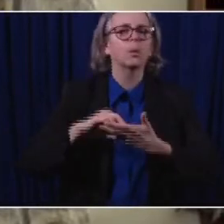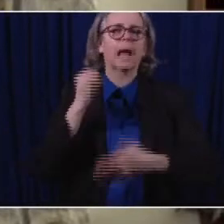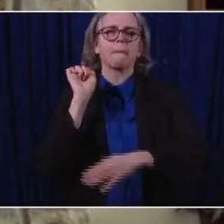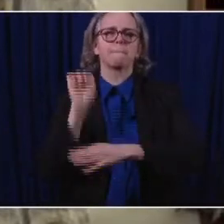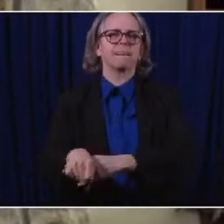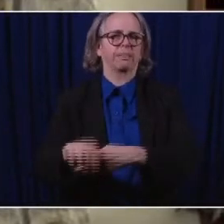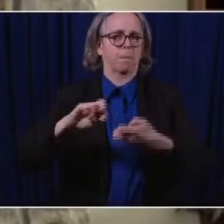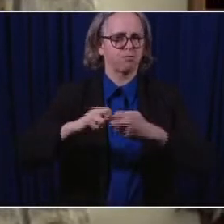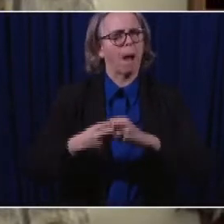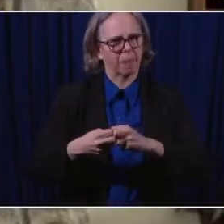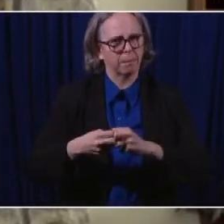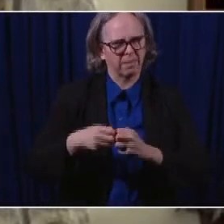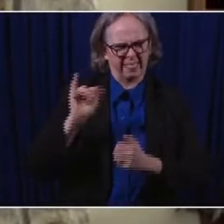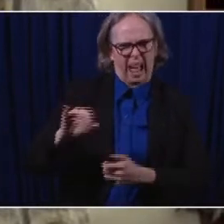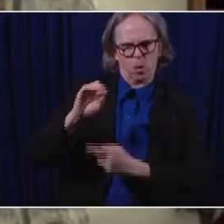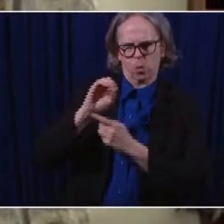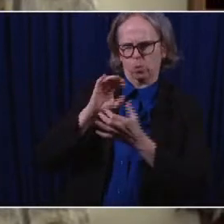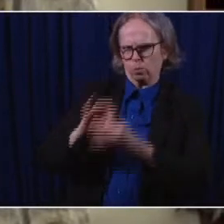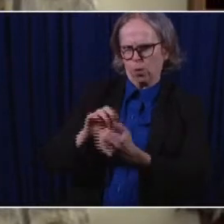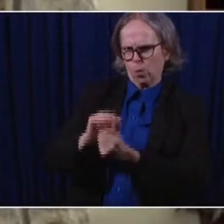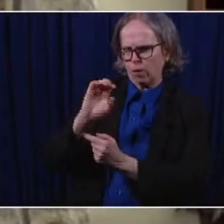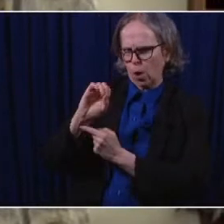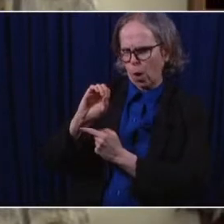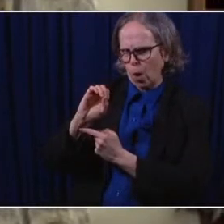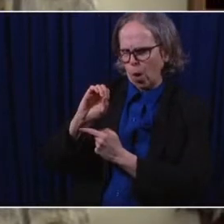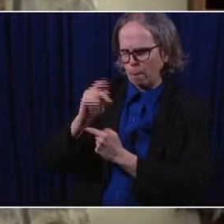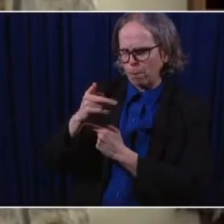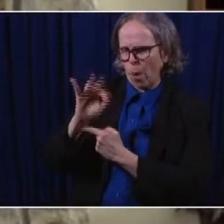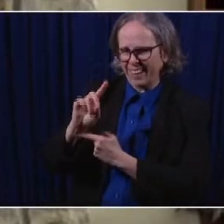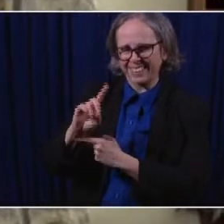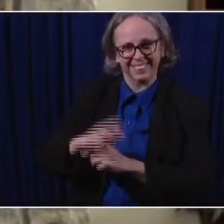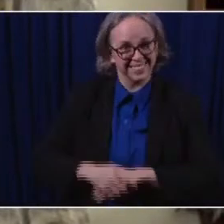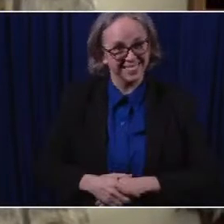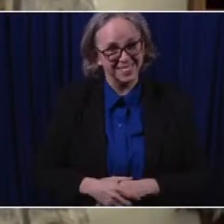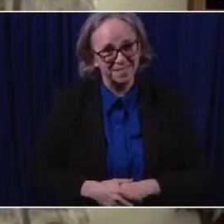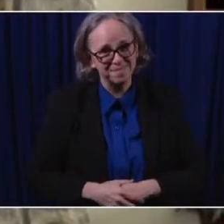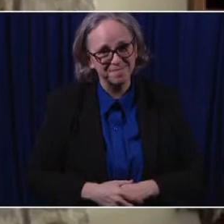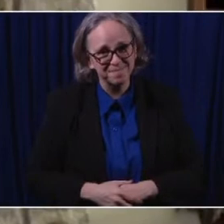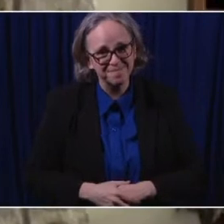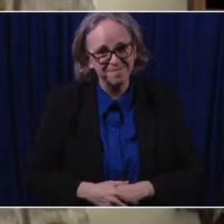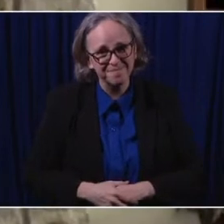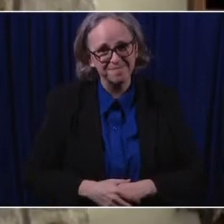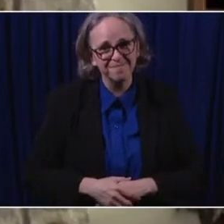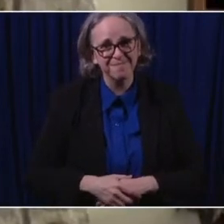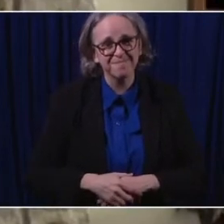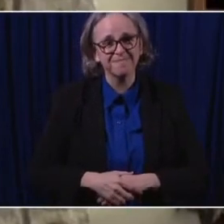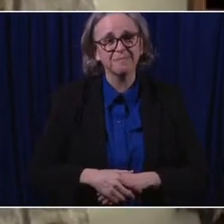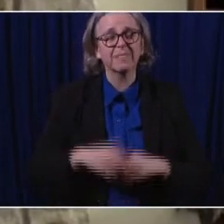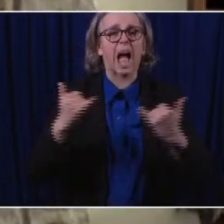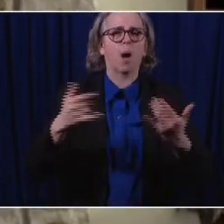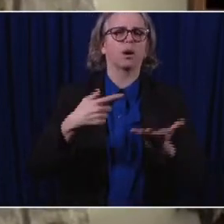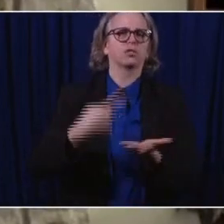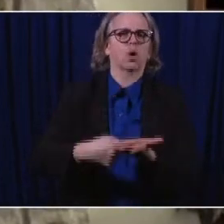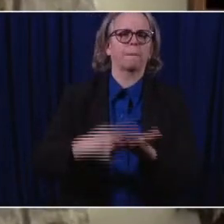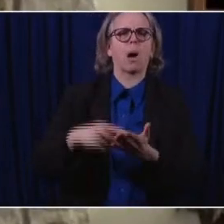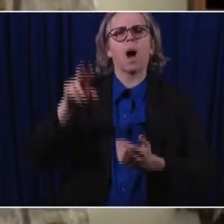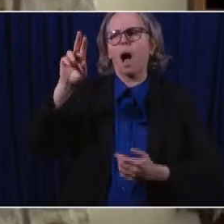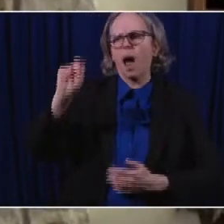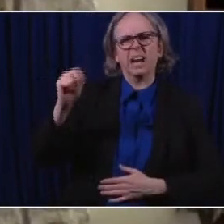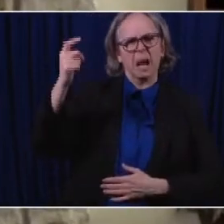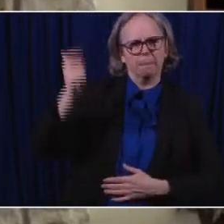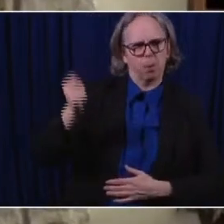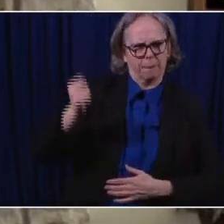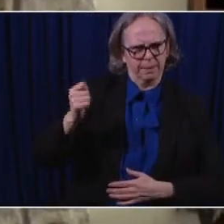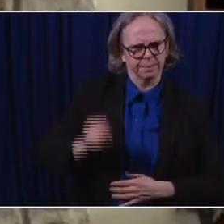Let me go to the topic of unemployment and unemployment compensation. In previous press conferences,